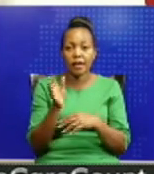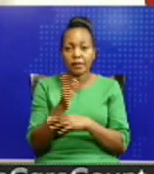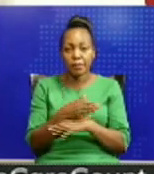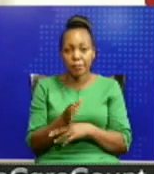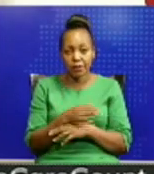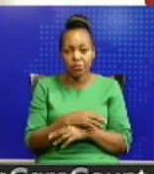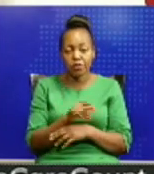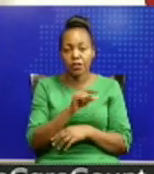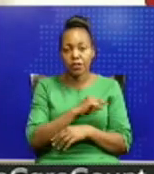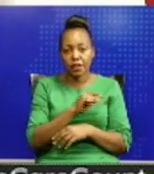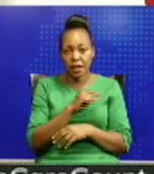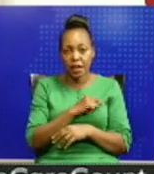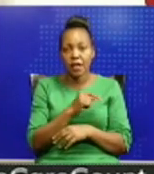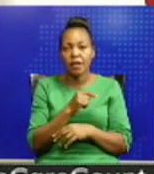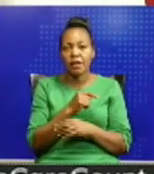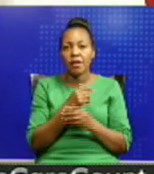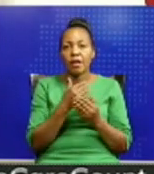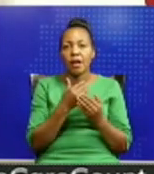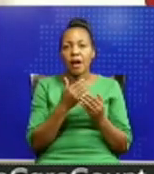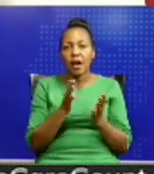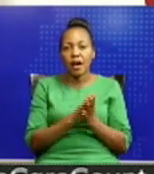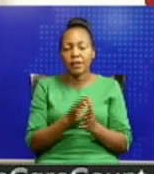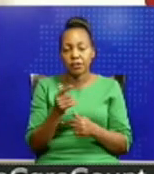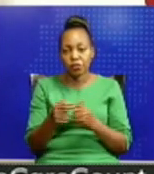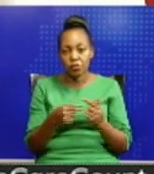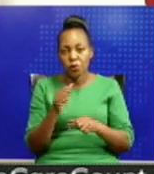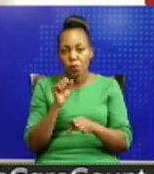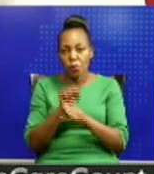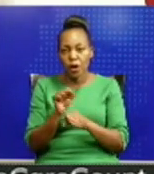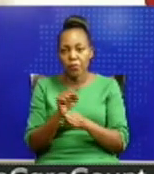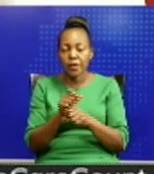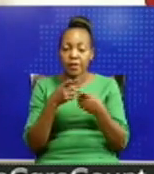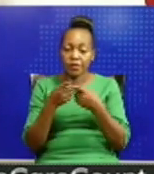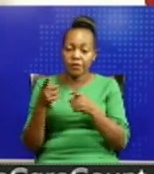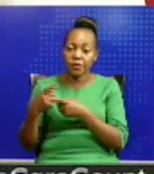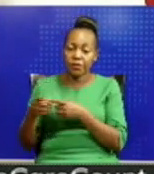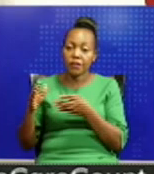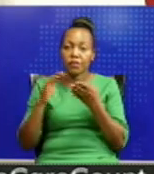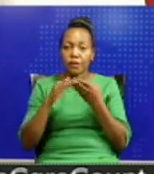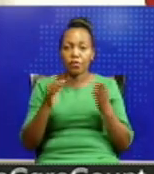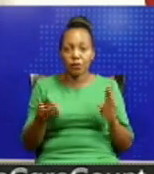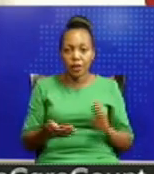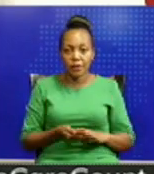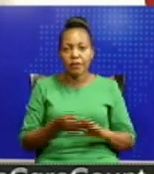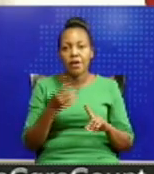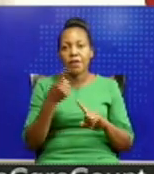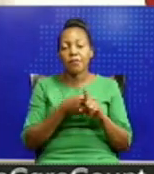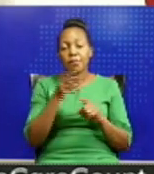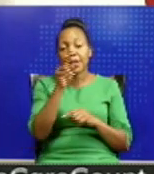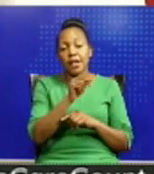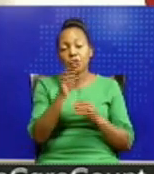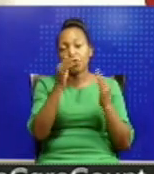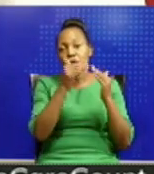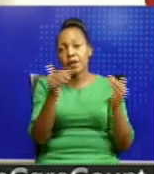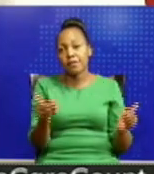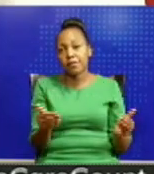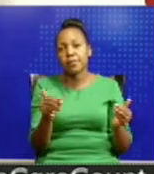ministry, which I will also add that it continues, is to work with the different stakeholders, right from the national